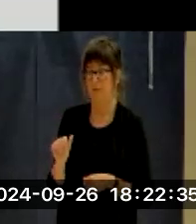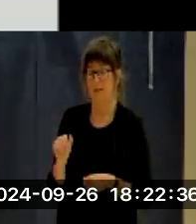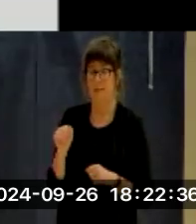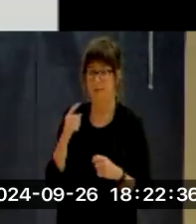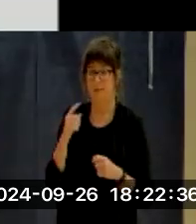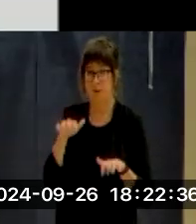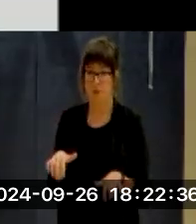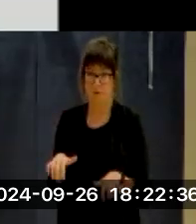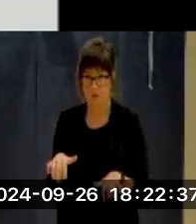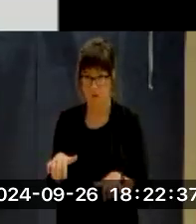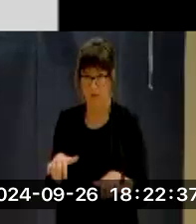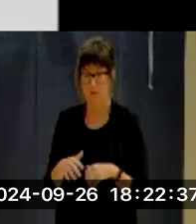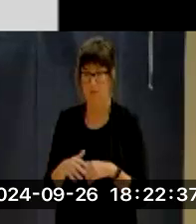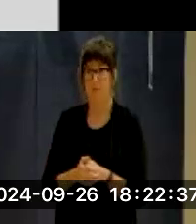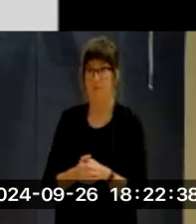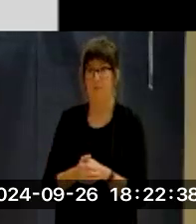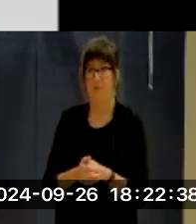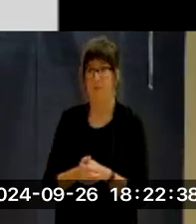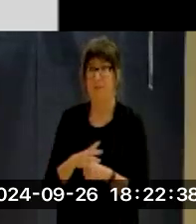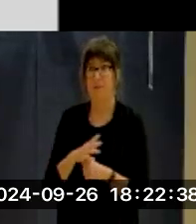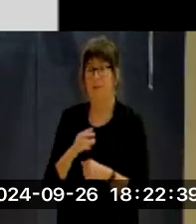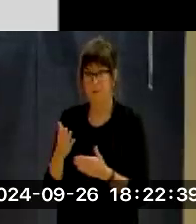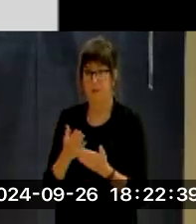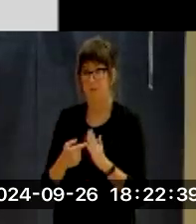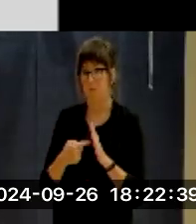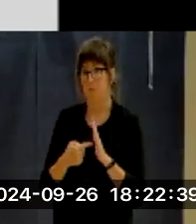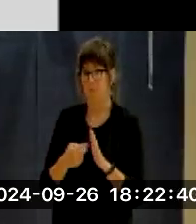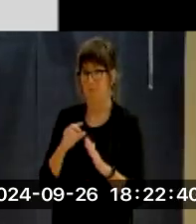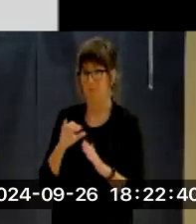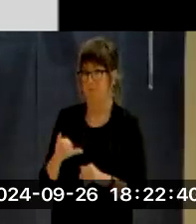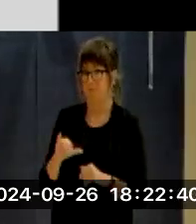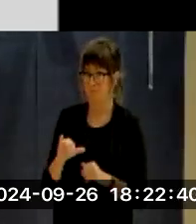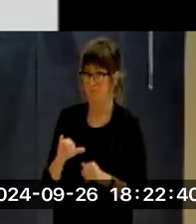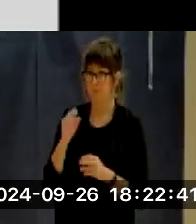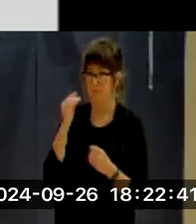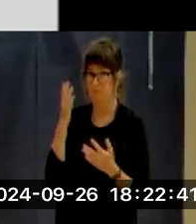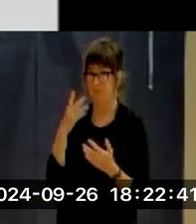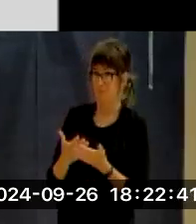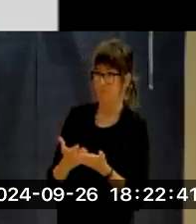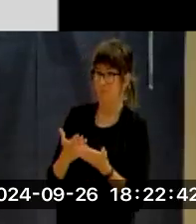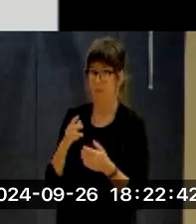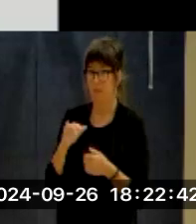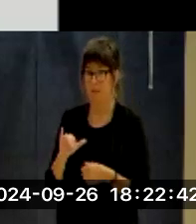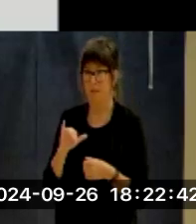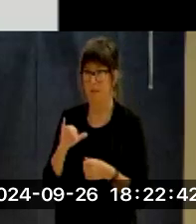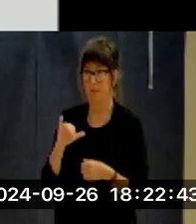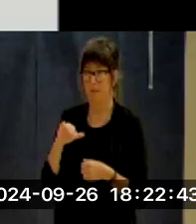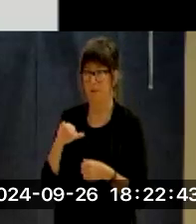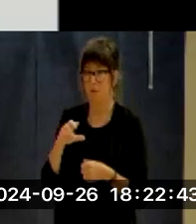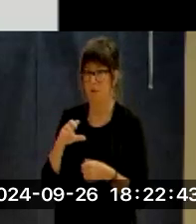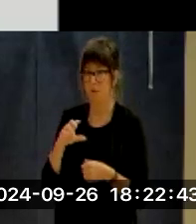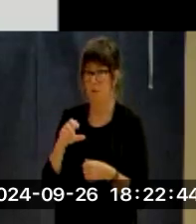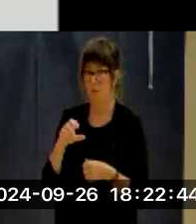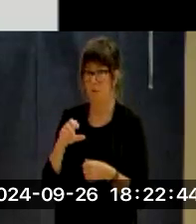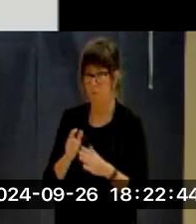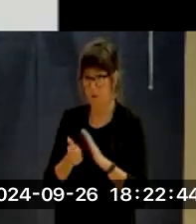alarming. Moreover, the evidence suggests that officially reported violence against people with disabilities and criminal victimization